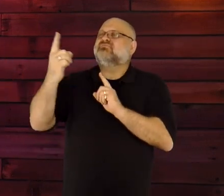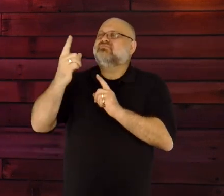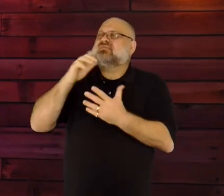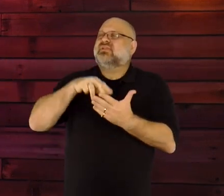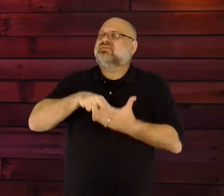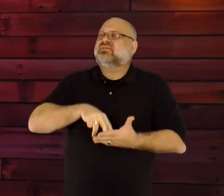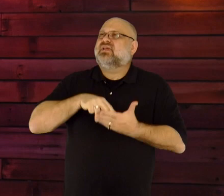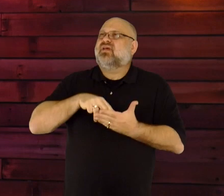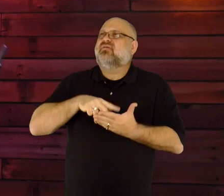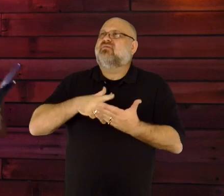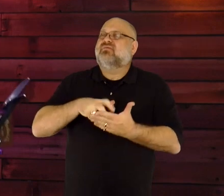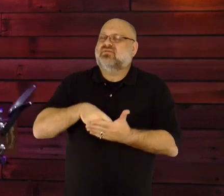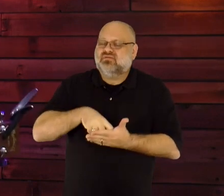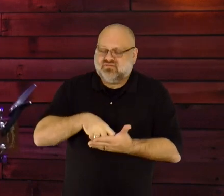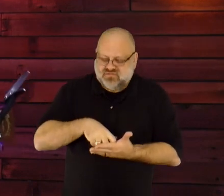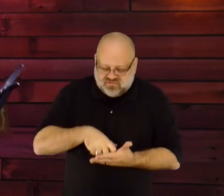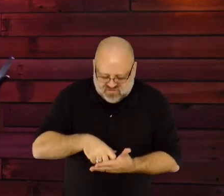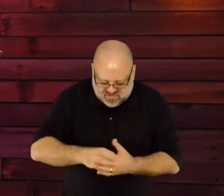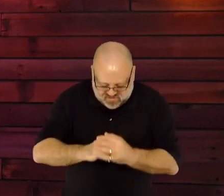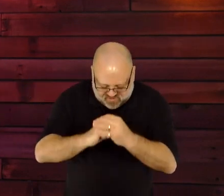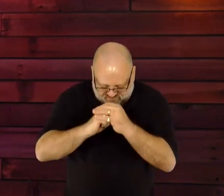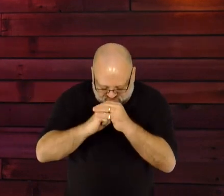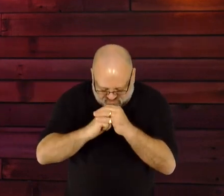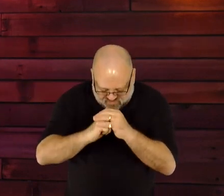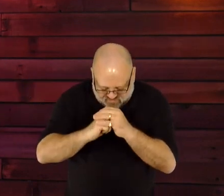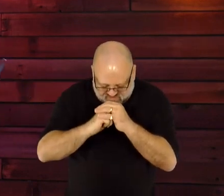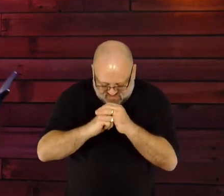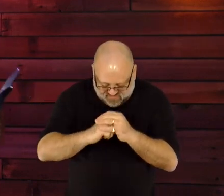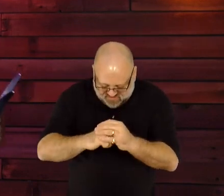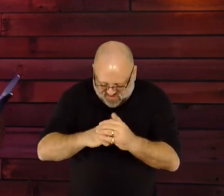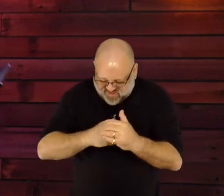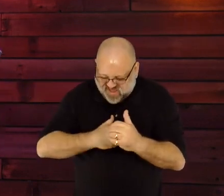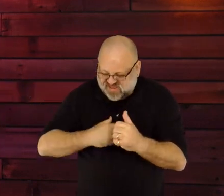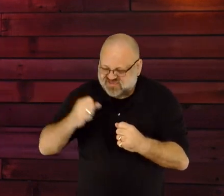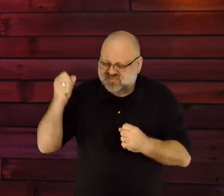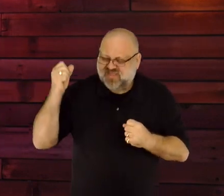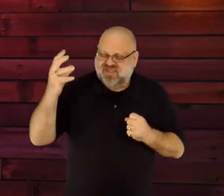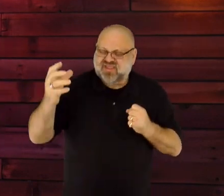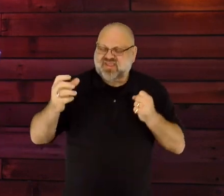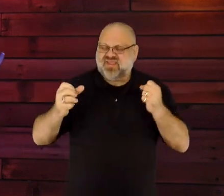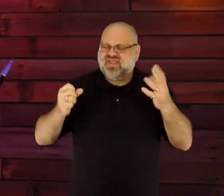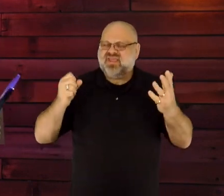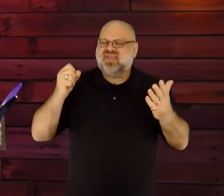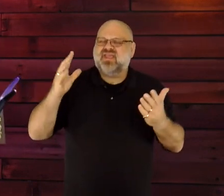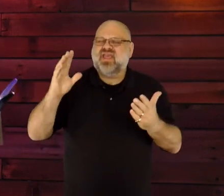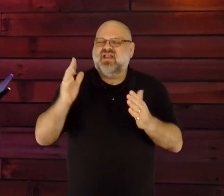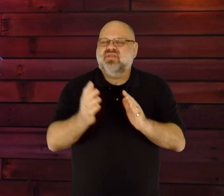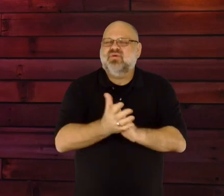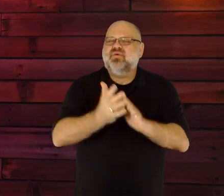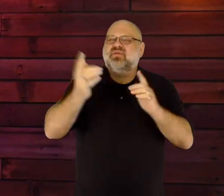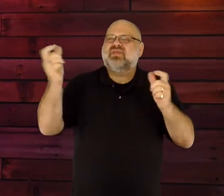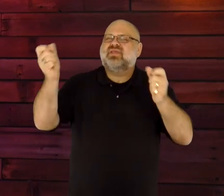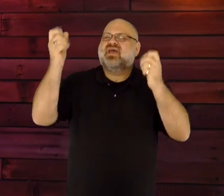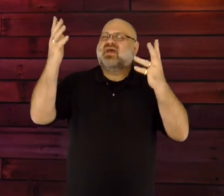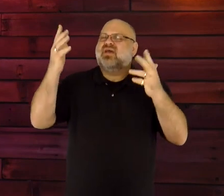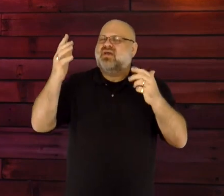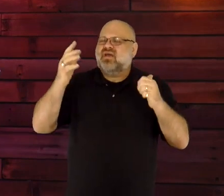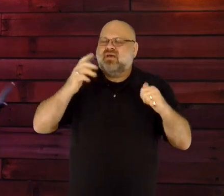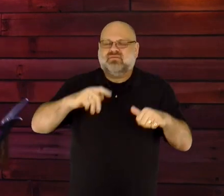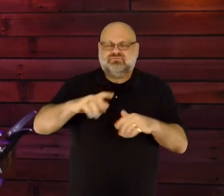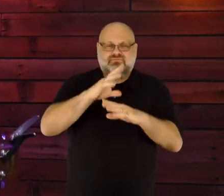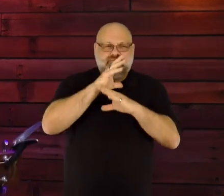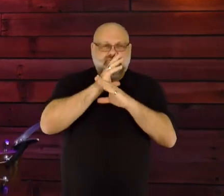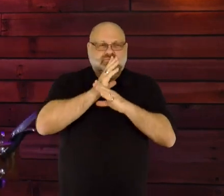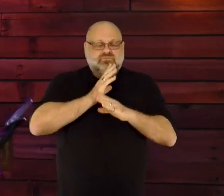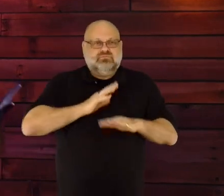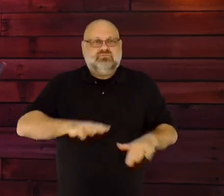presence, or to my knees will I fall? Will I sing hallelujah? Will I